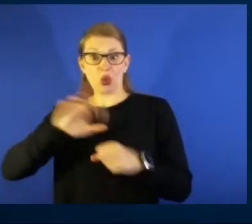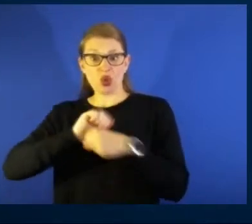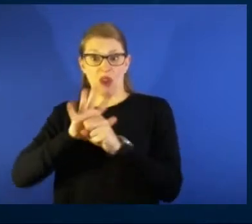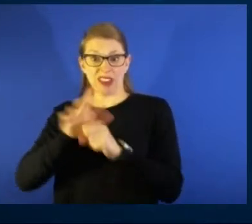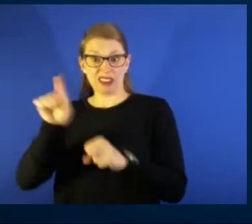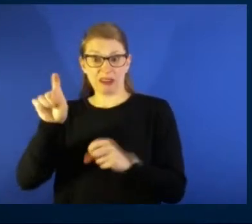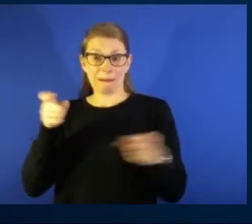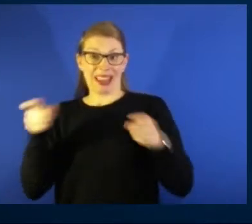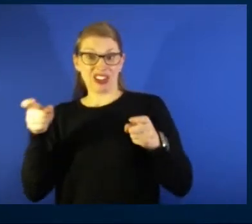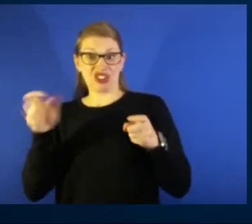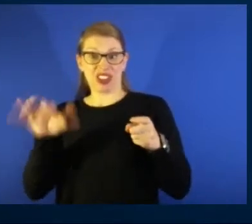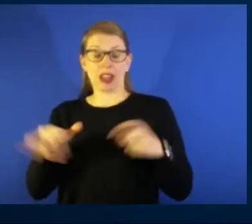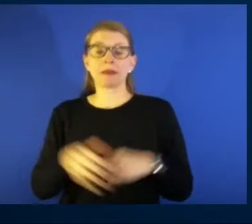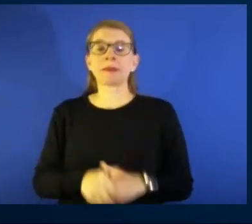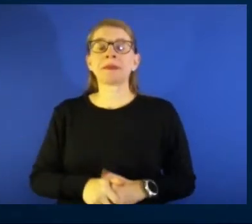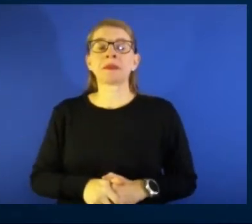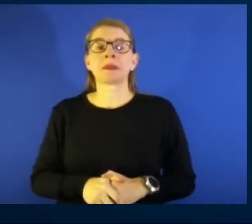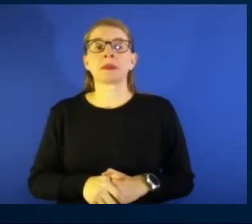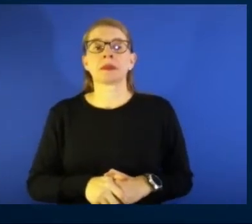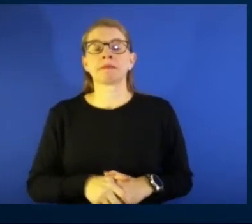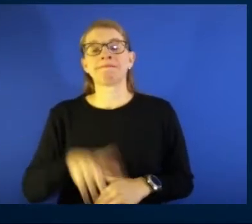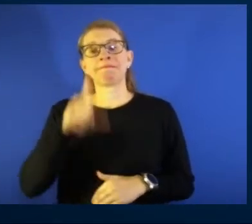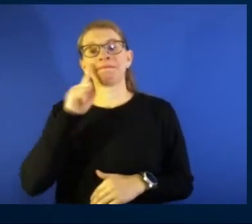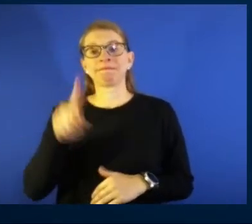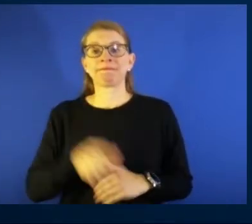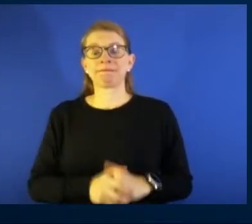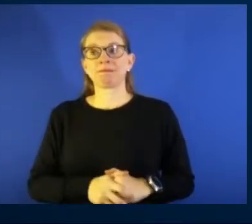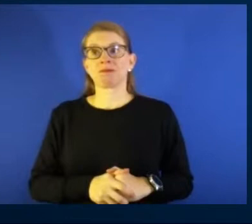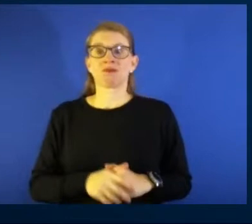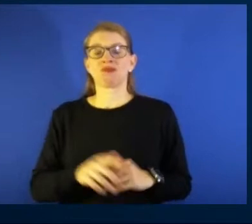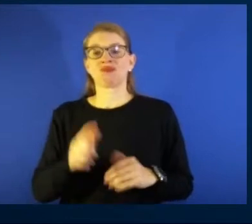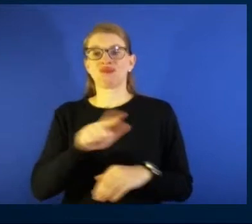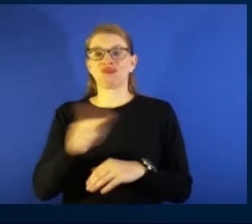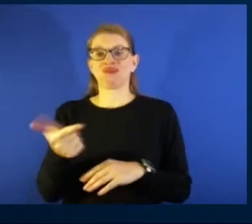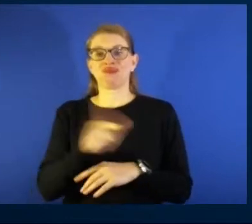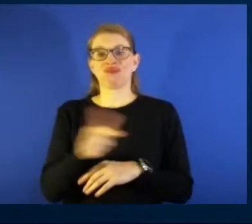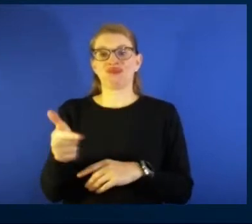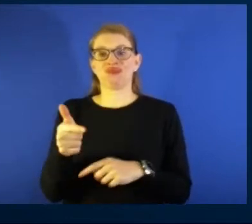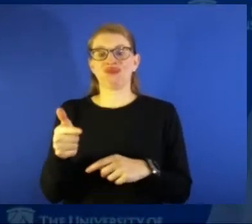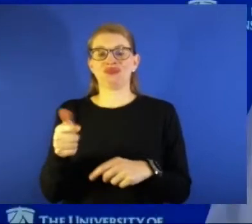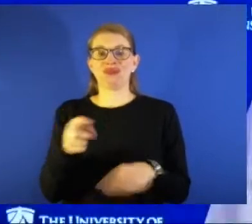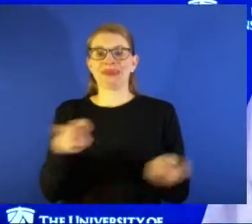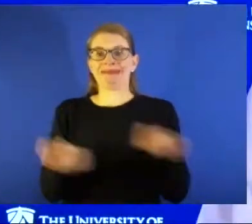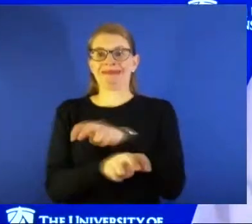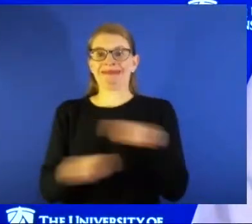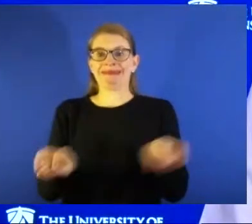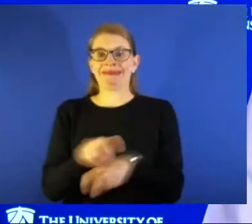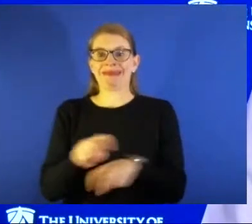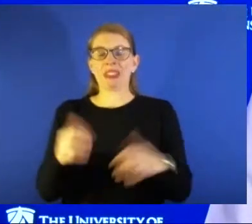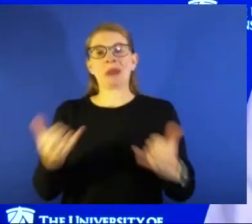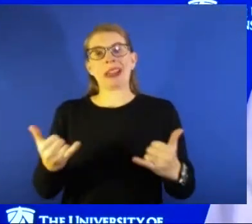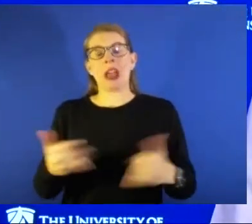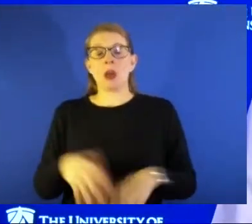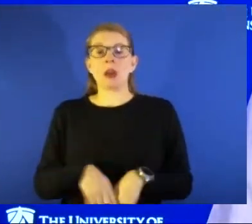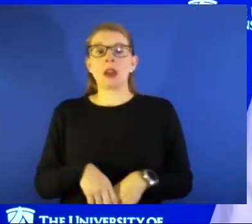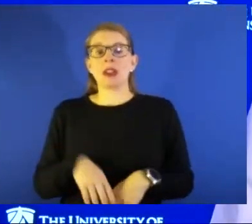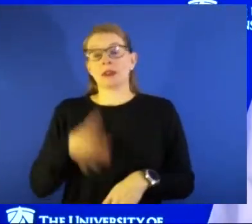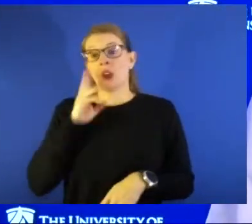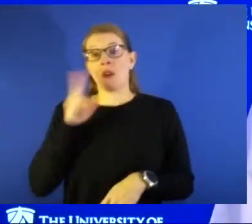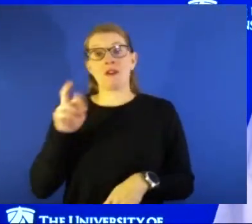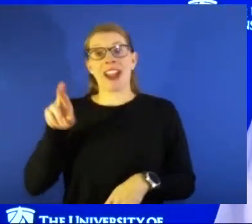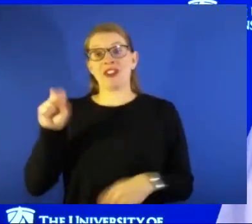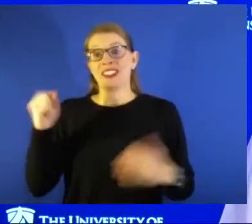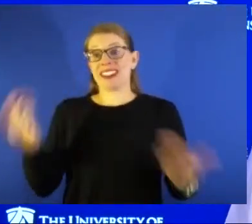it's probably just kind of interchangeable right now. We know that the virus is here. We know it's in just about every